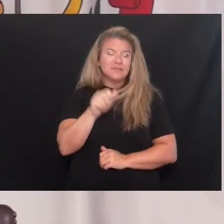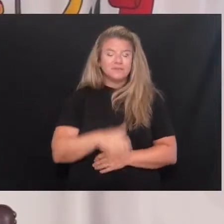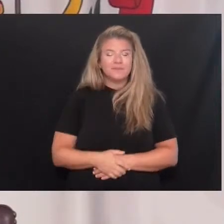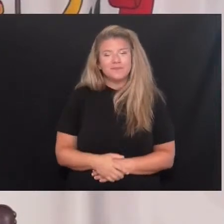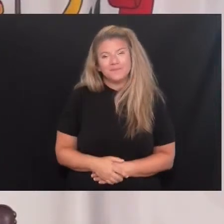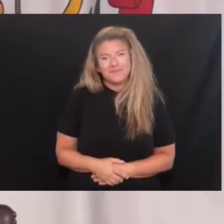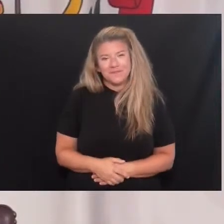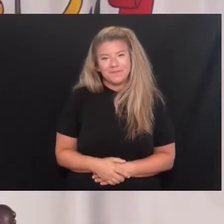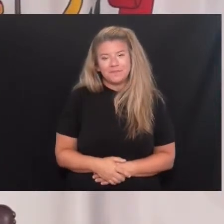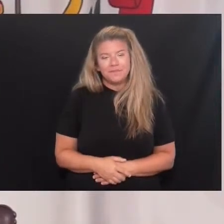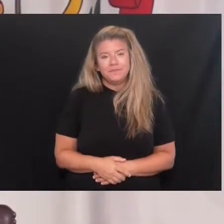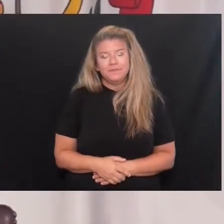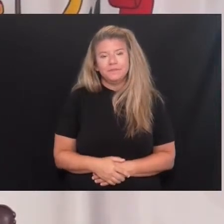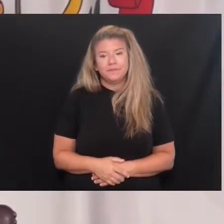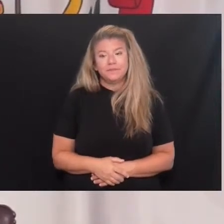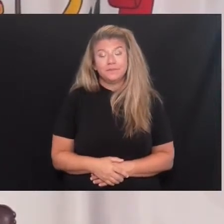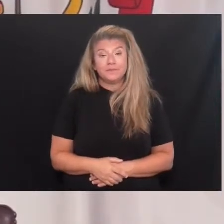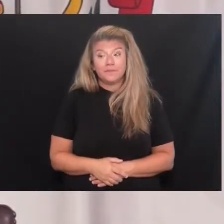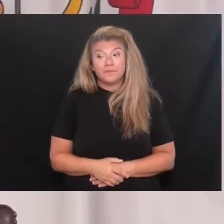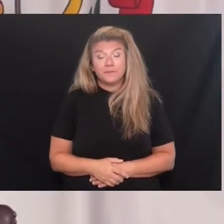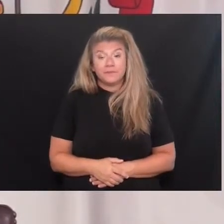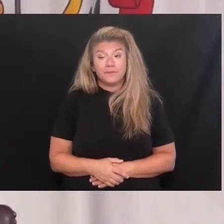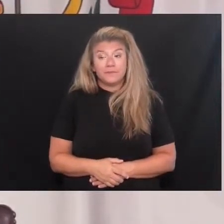nation. We're at